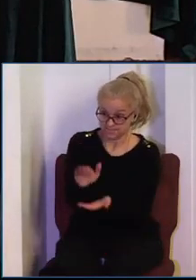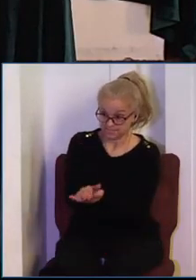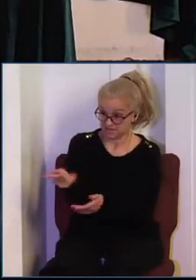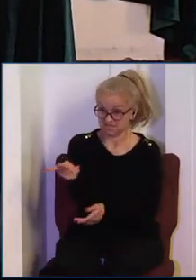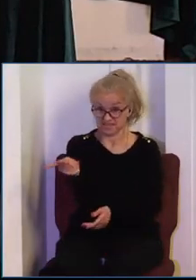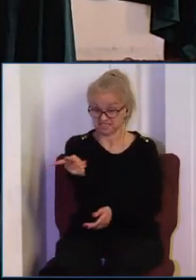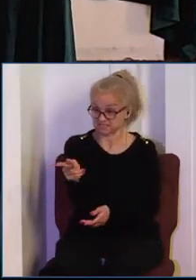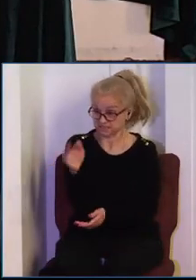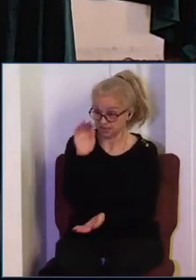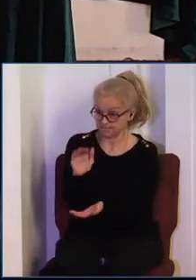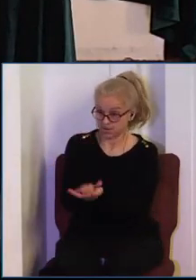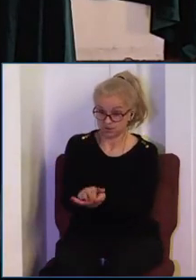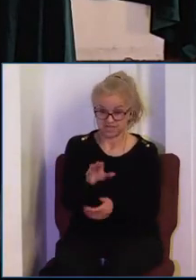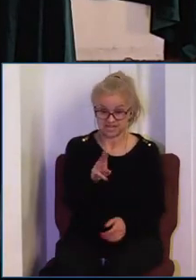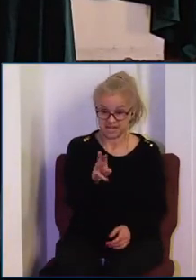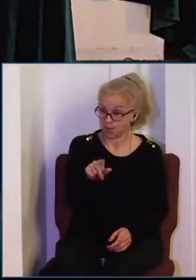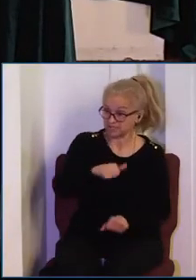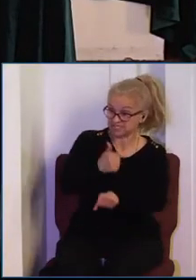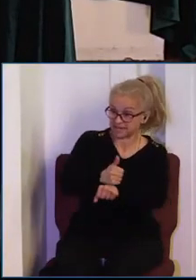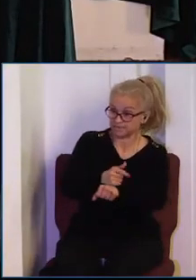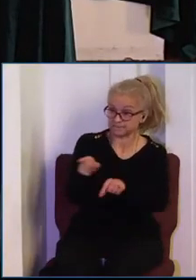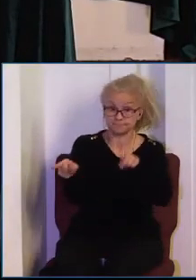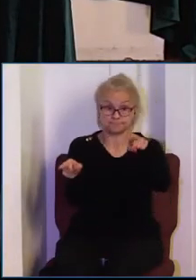that Naomi has arranged.